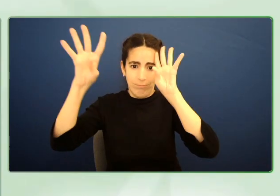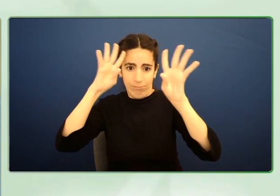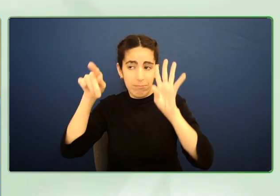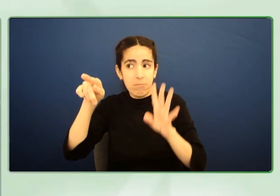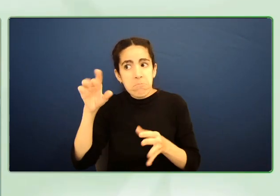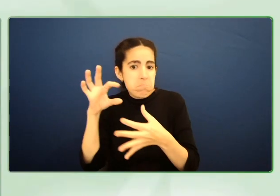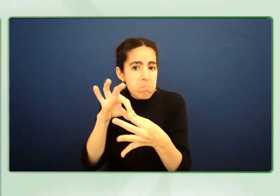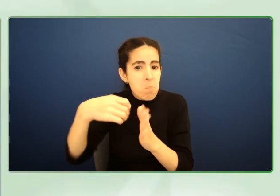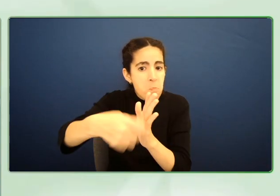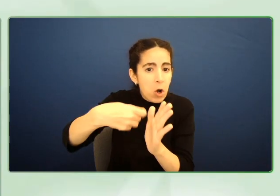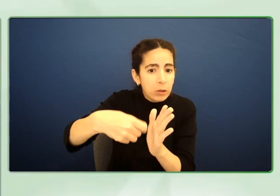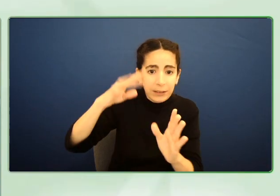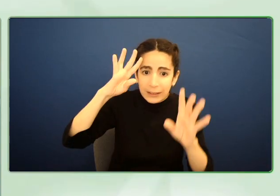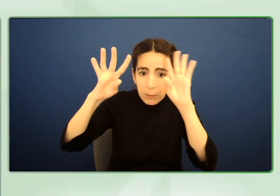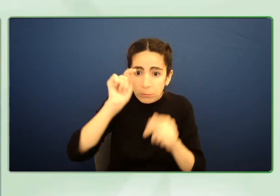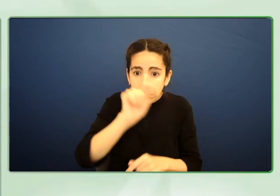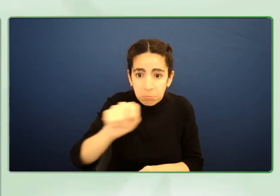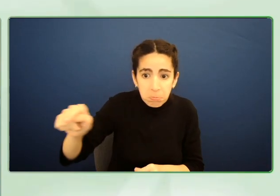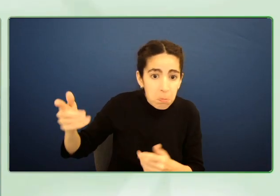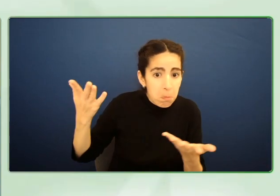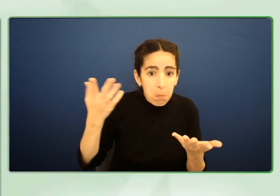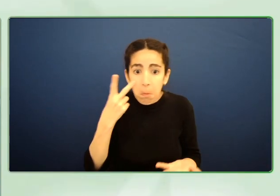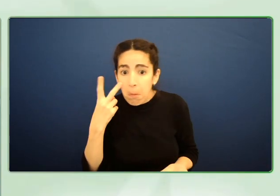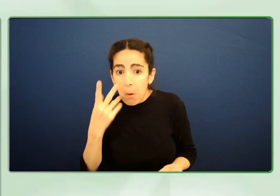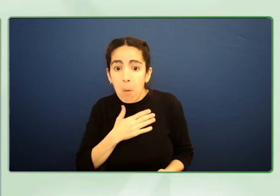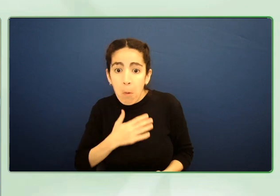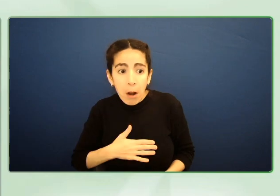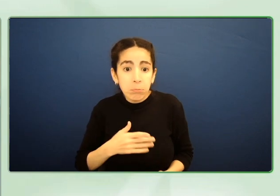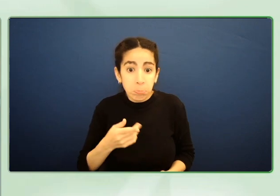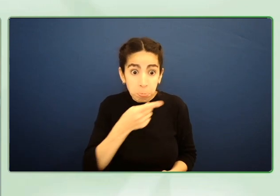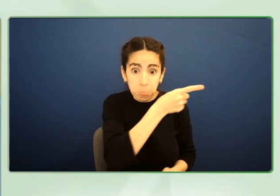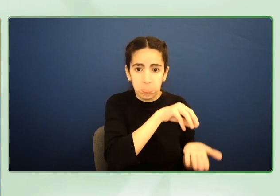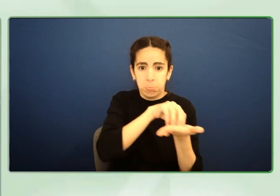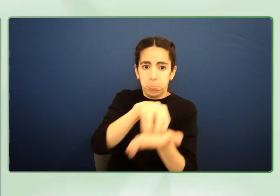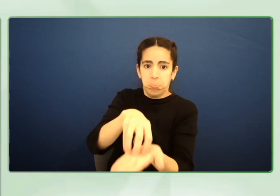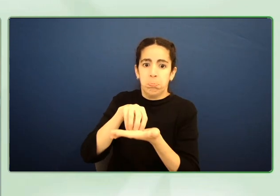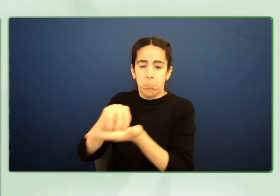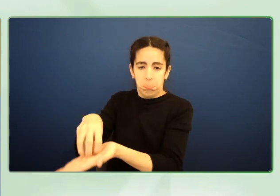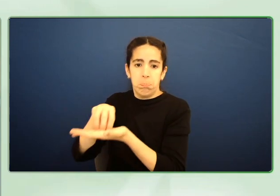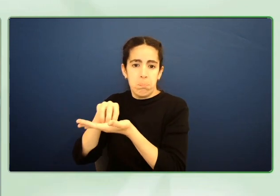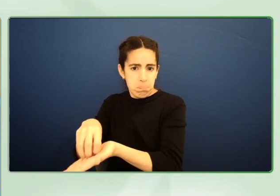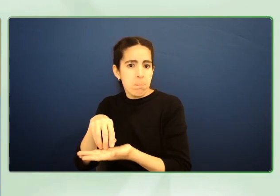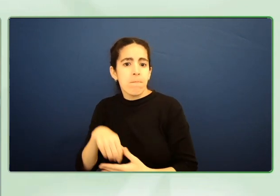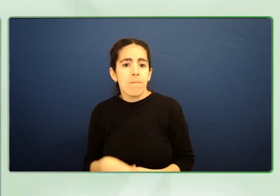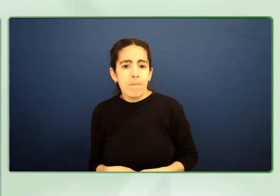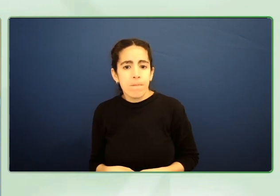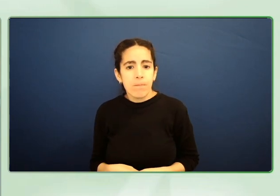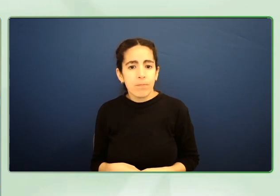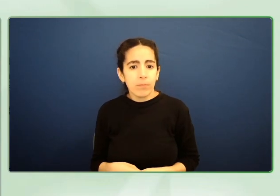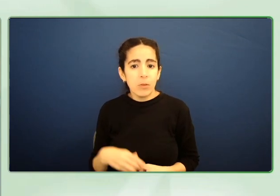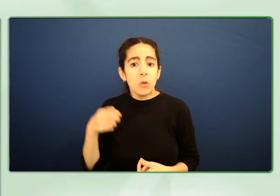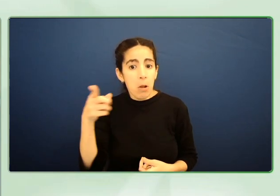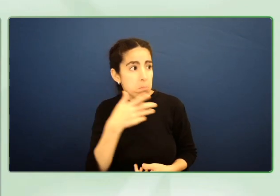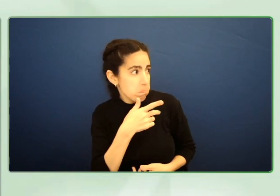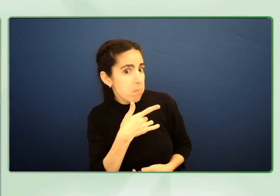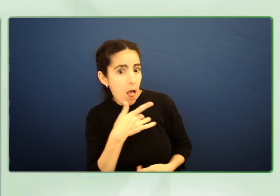find someone who is willing to invest in your project, you can match. And that's how we manage it, you know. We have 2